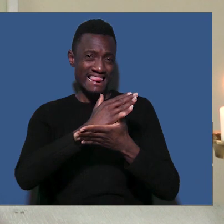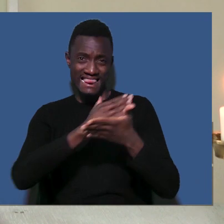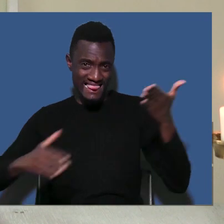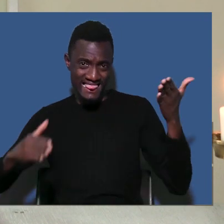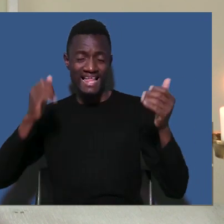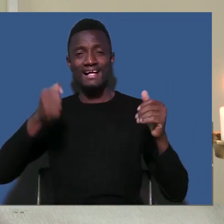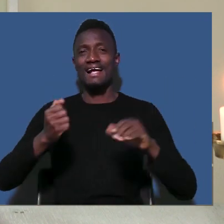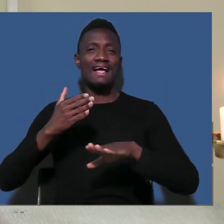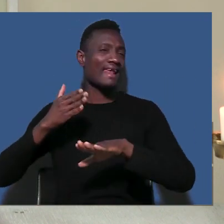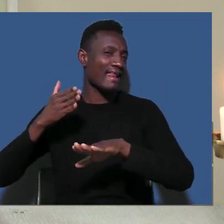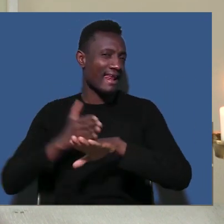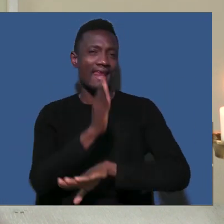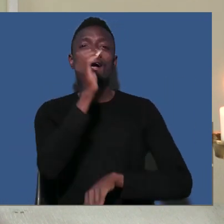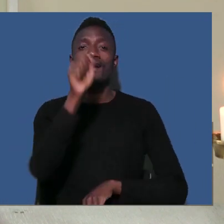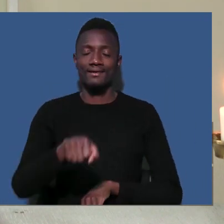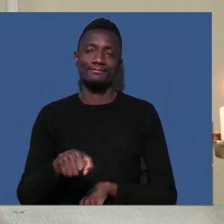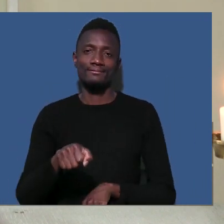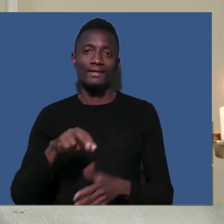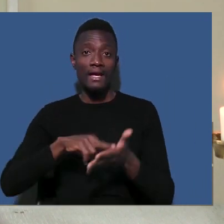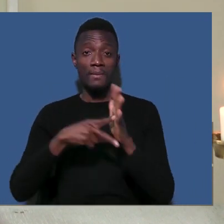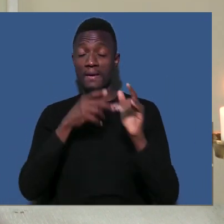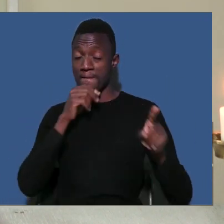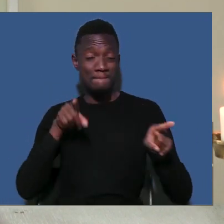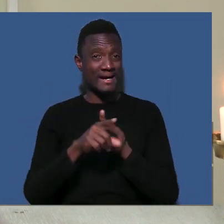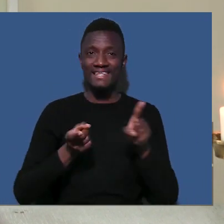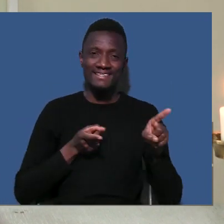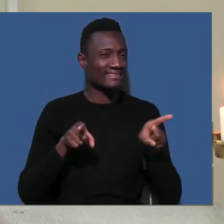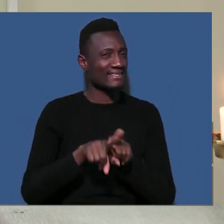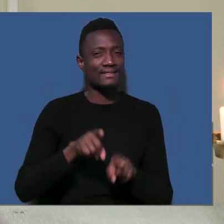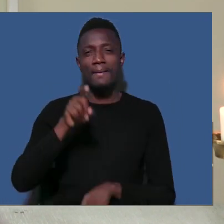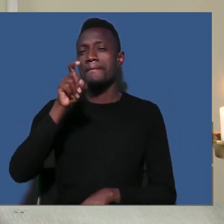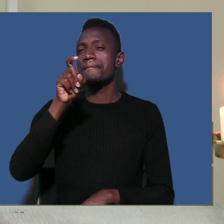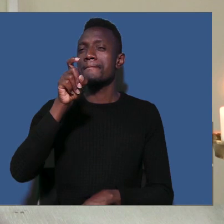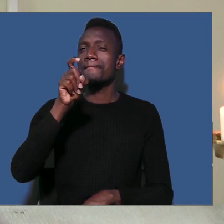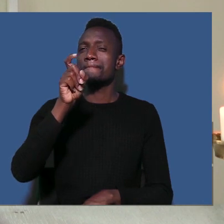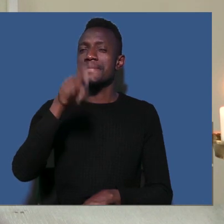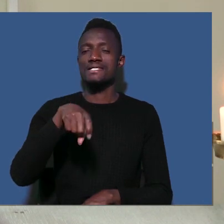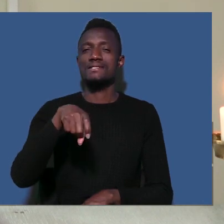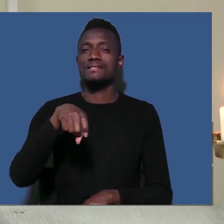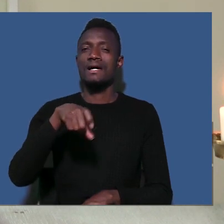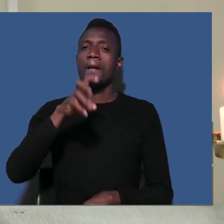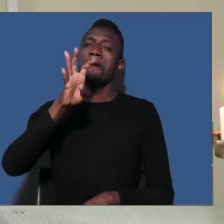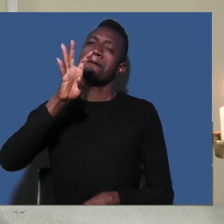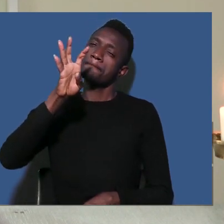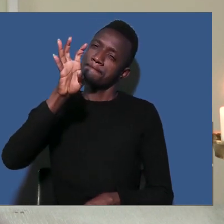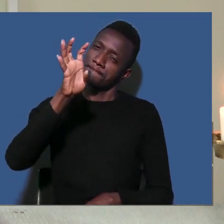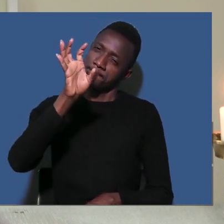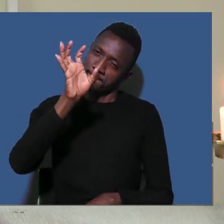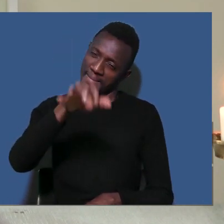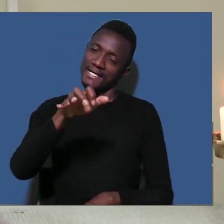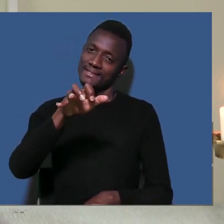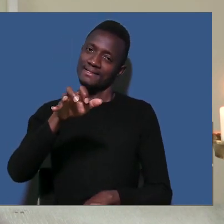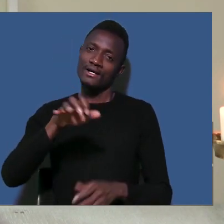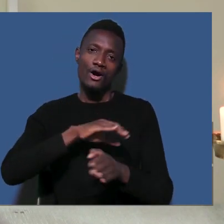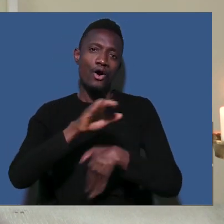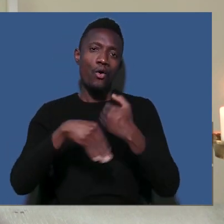therefore, brethren, we cannot afford to live a life of being so naked. We need to put on the Word